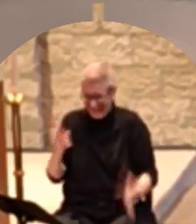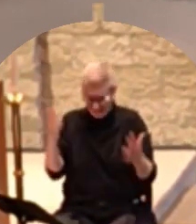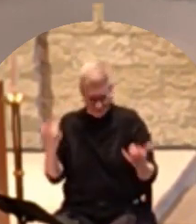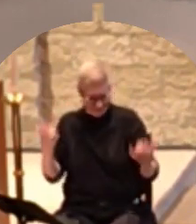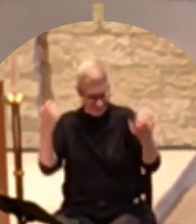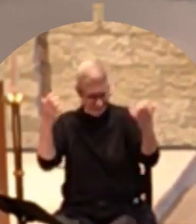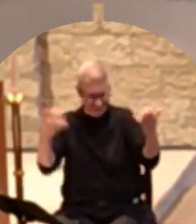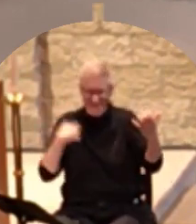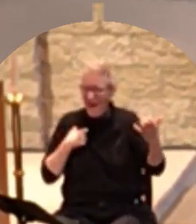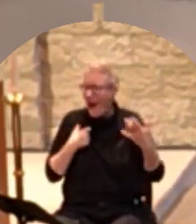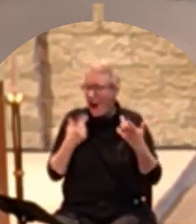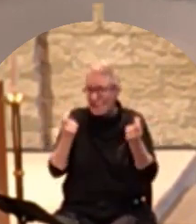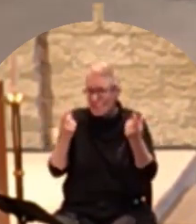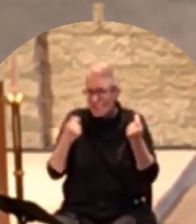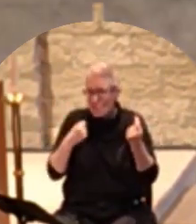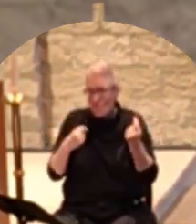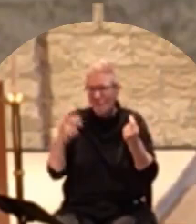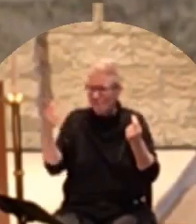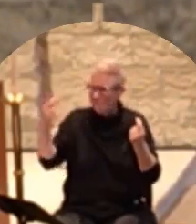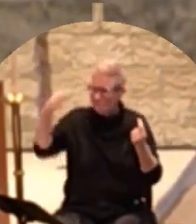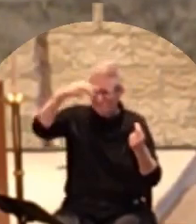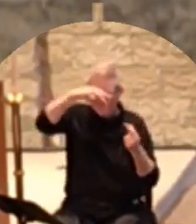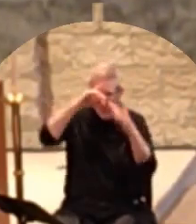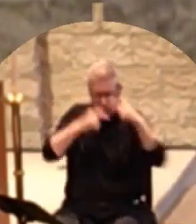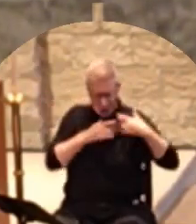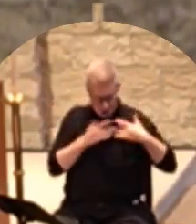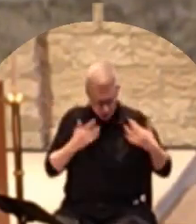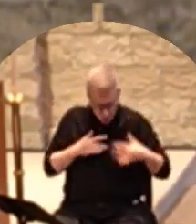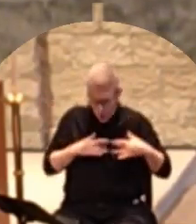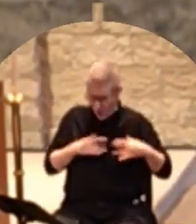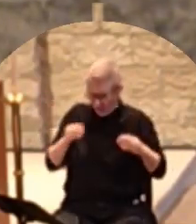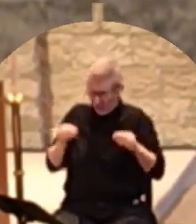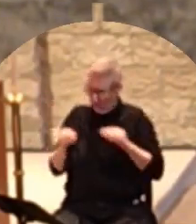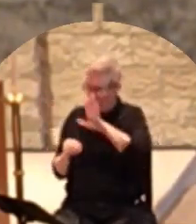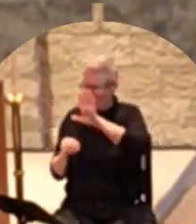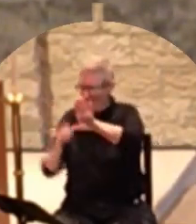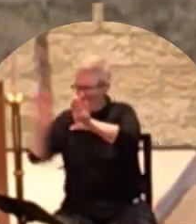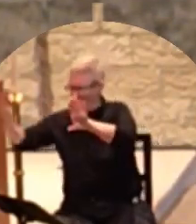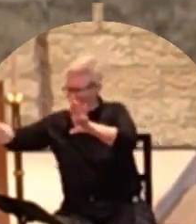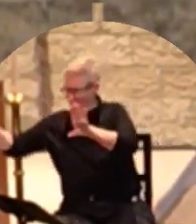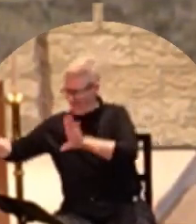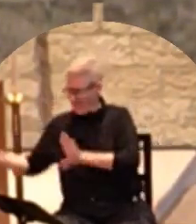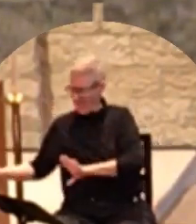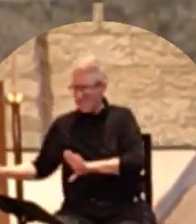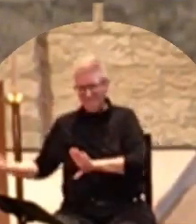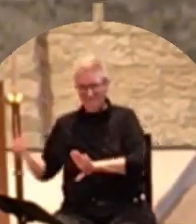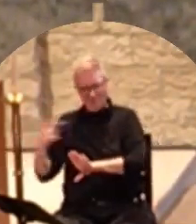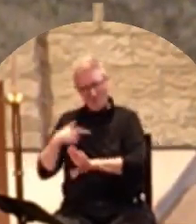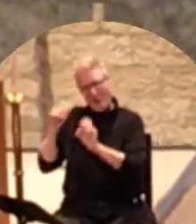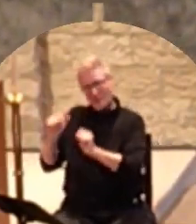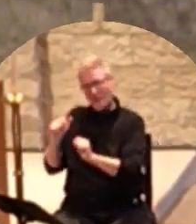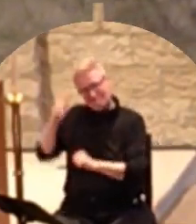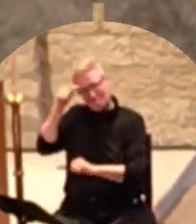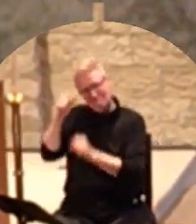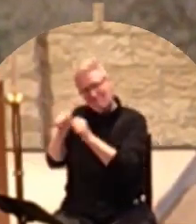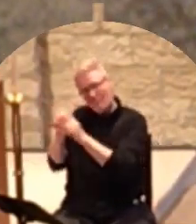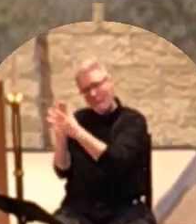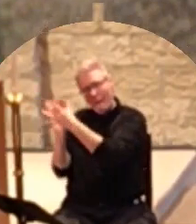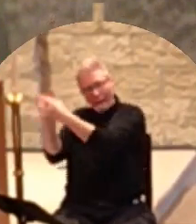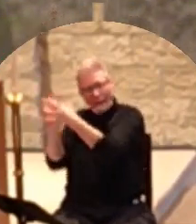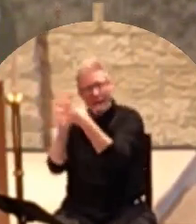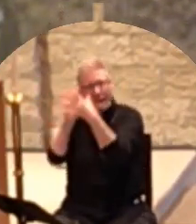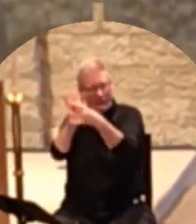to remind me to do everything I can from a distance to connect heart to heart with you. I'm going to begin with a